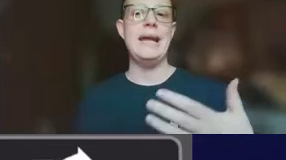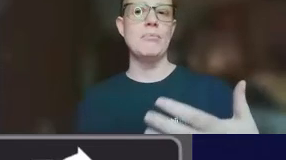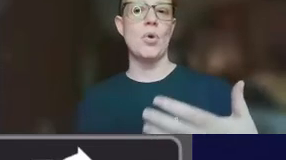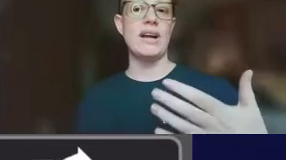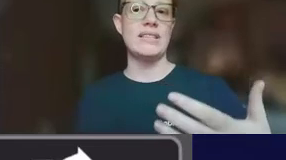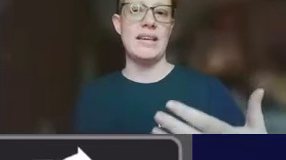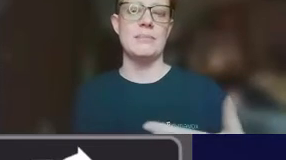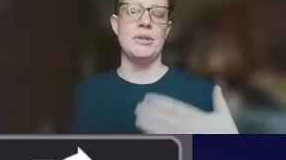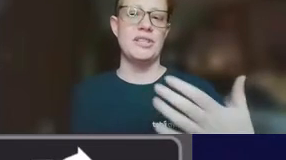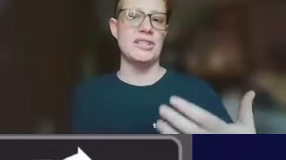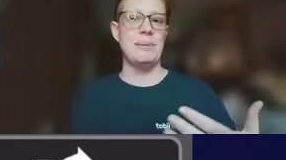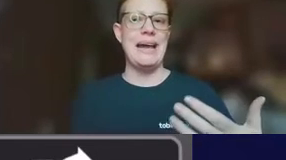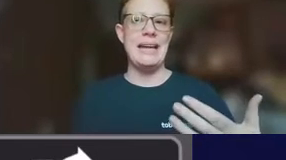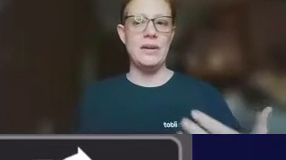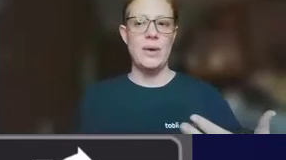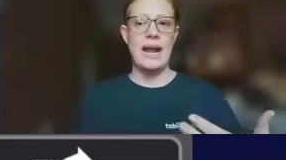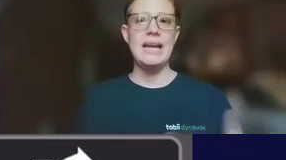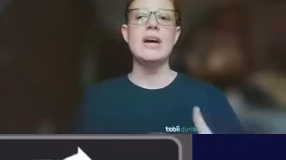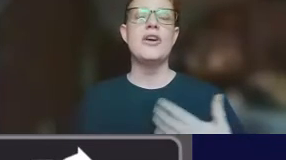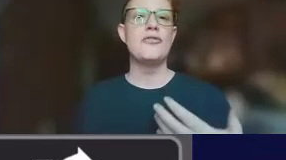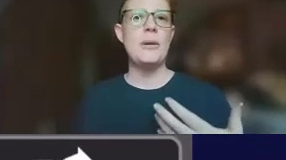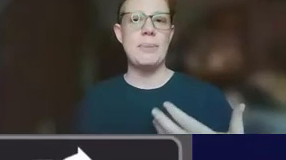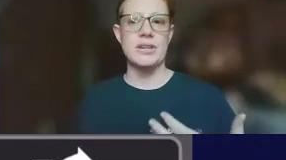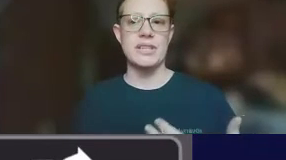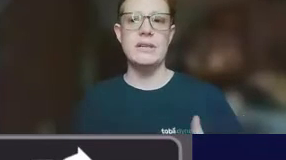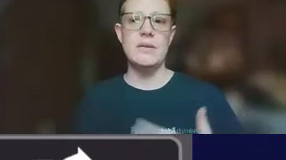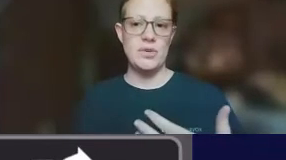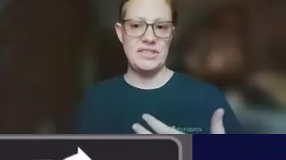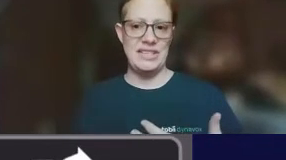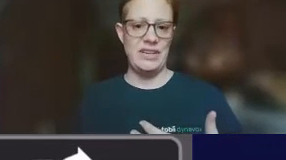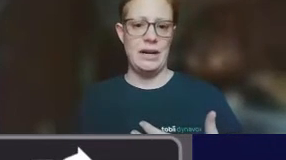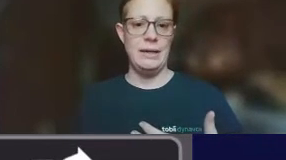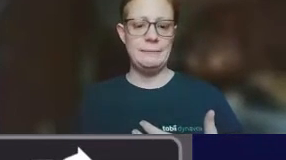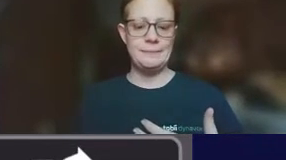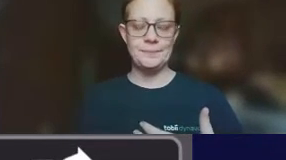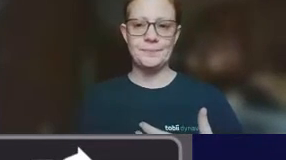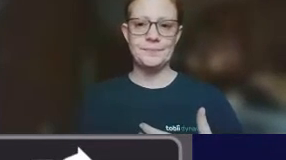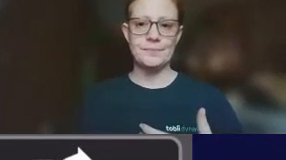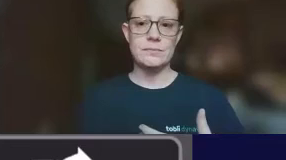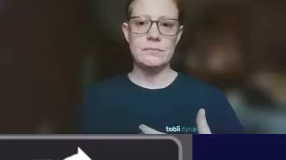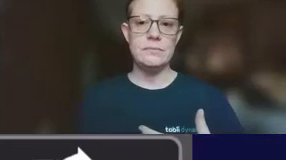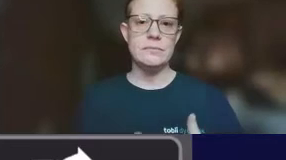create a more accessible display array for a person with CVI.